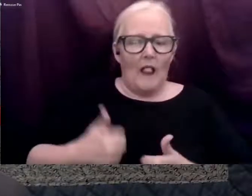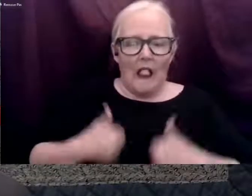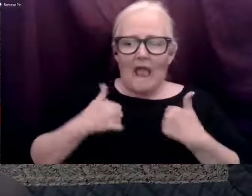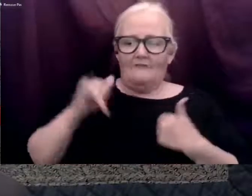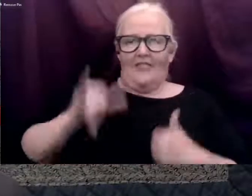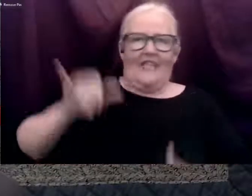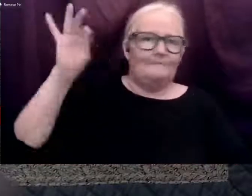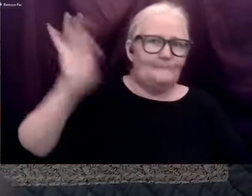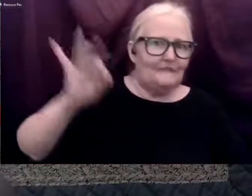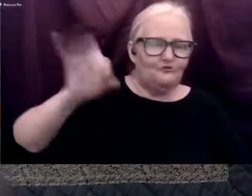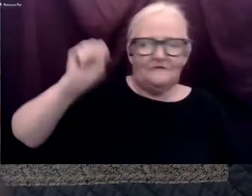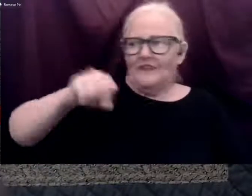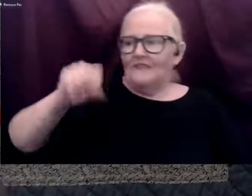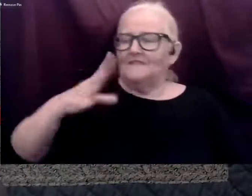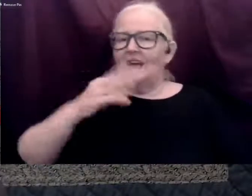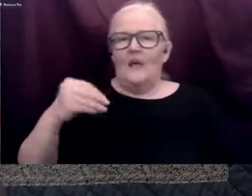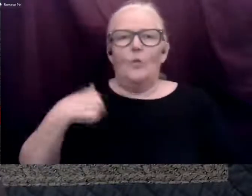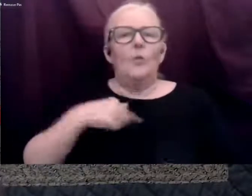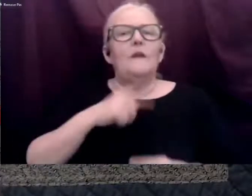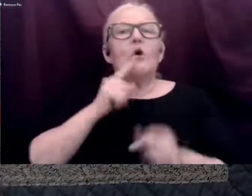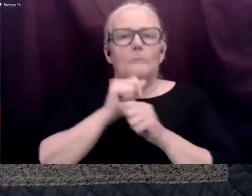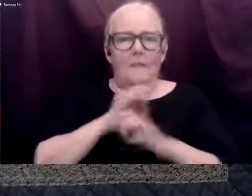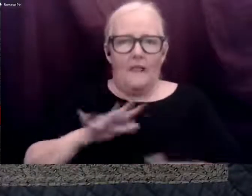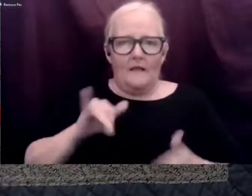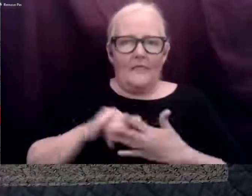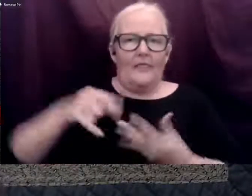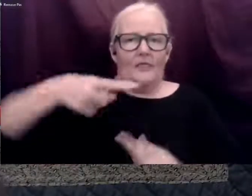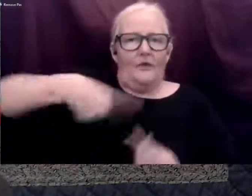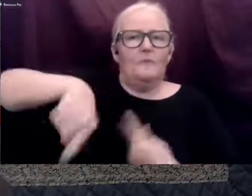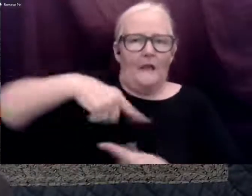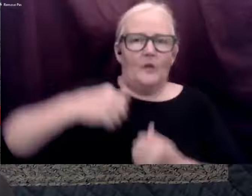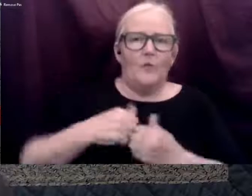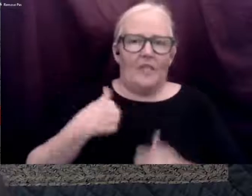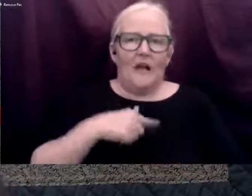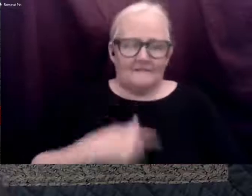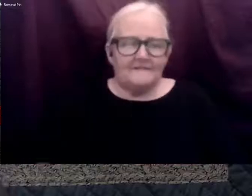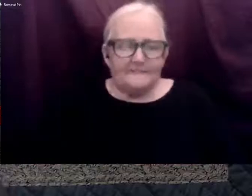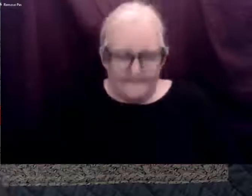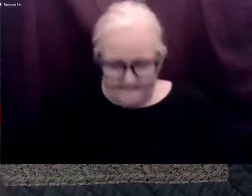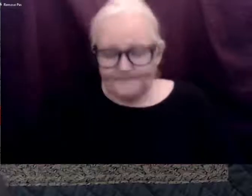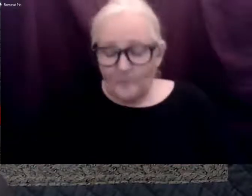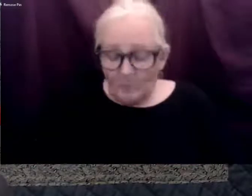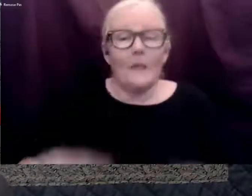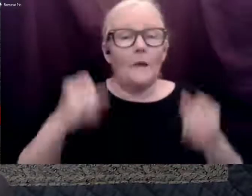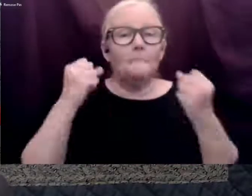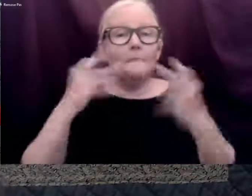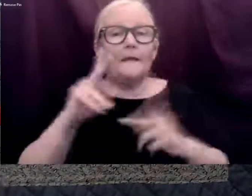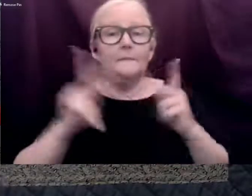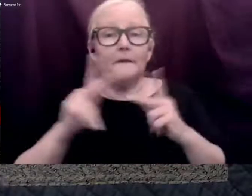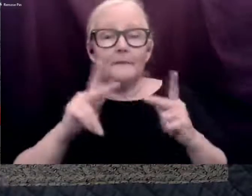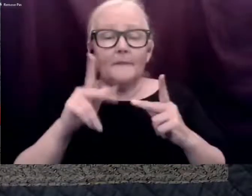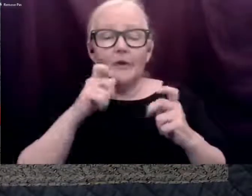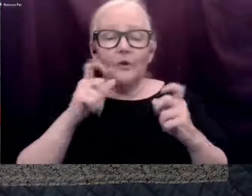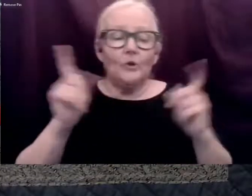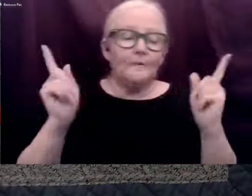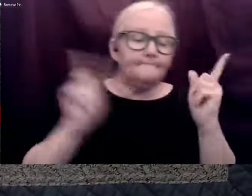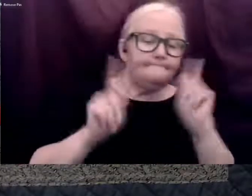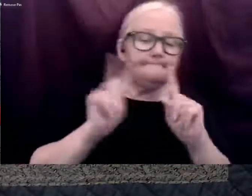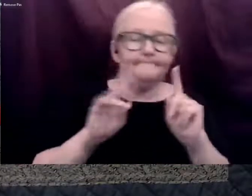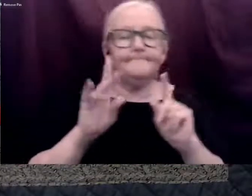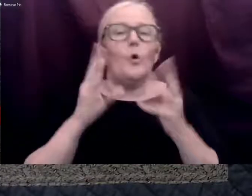us. So many of you here today have shared your own stories with me, stories of how